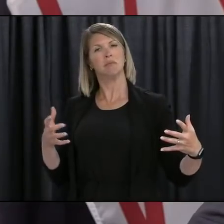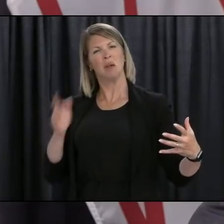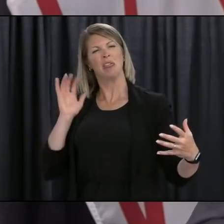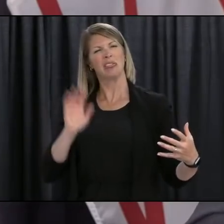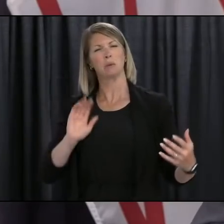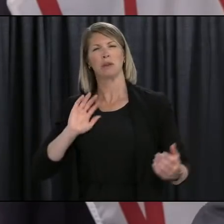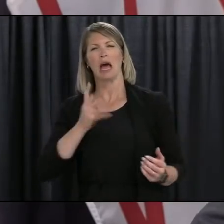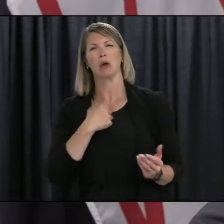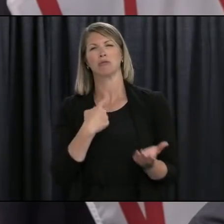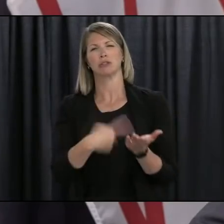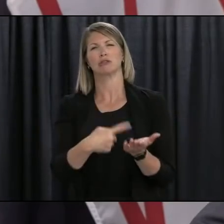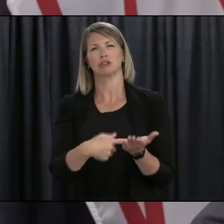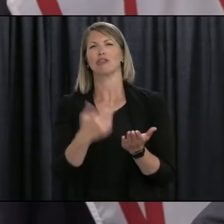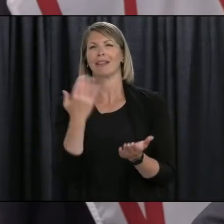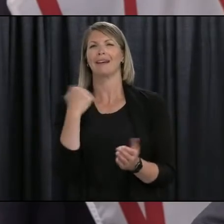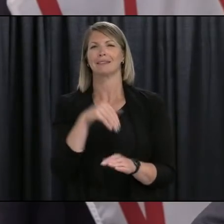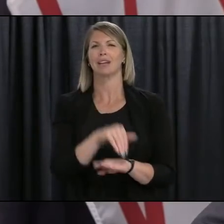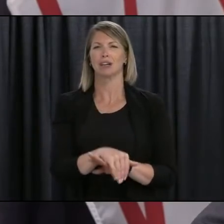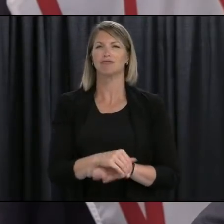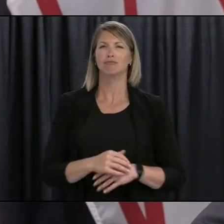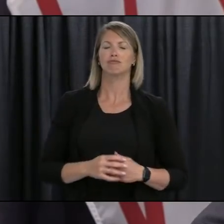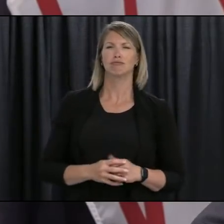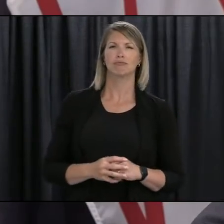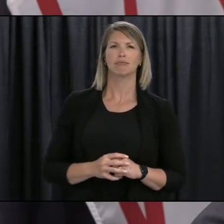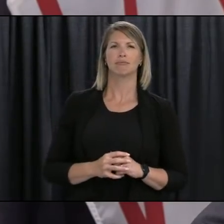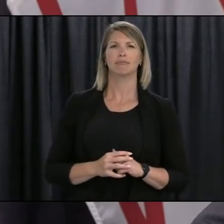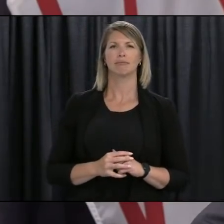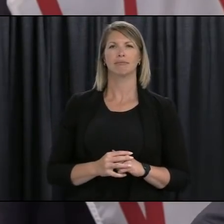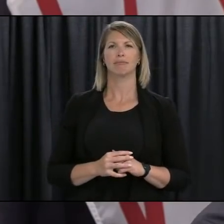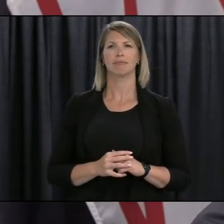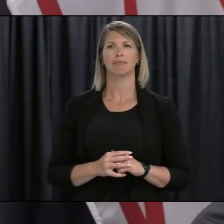really the focus of the discussion that we had with our premiers last night.